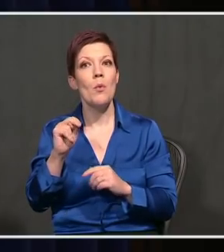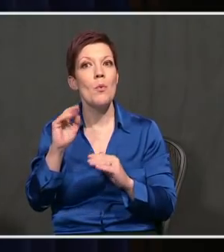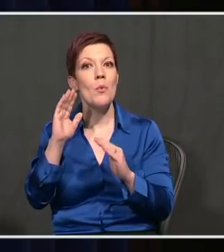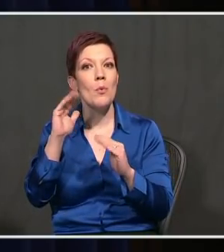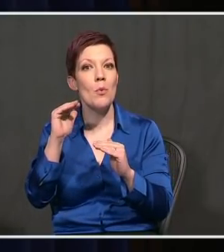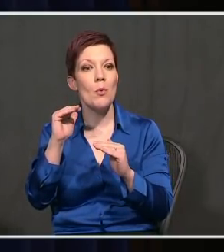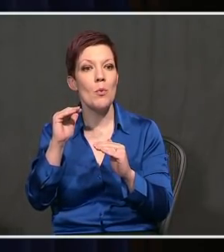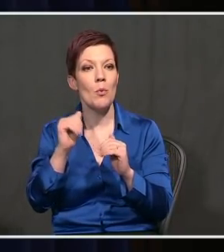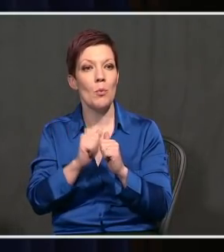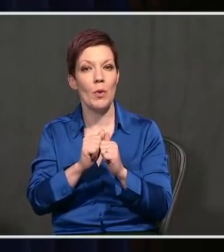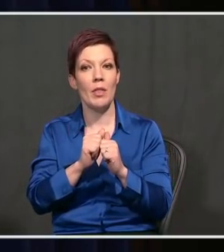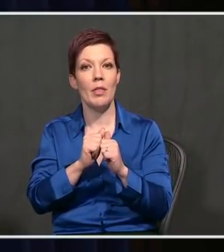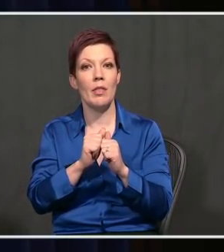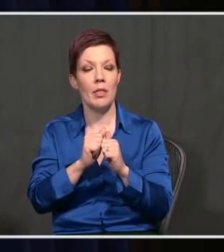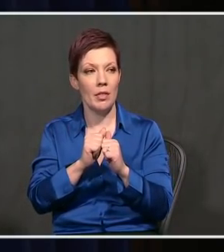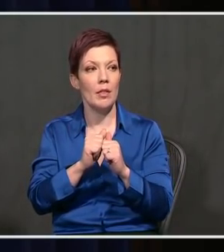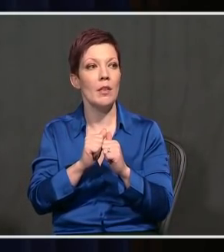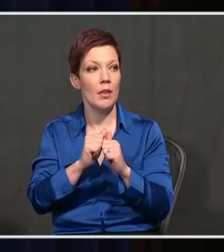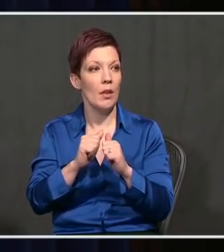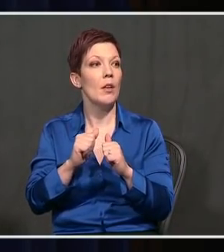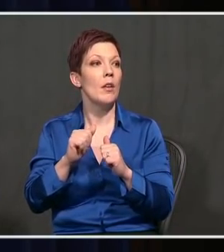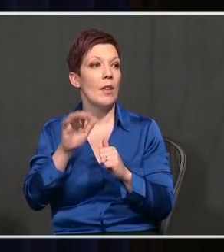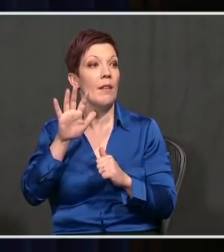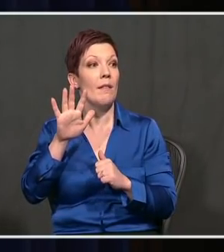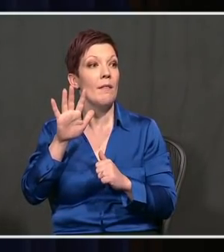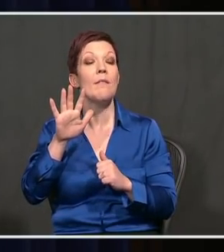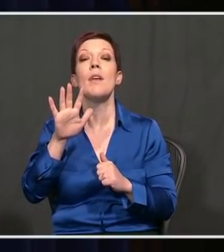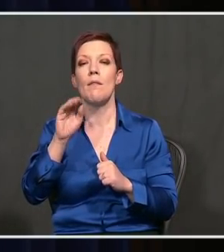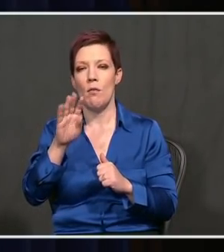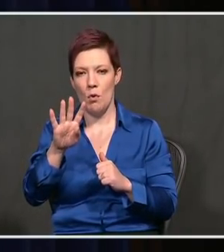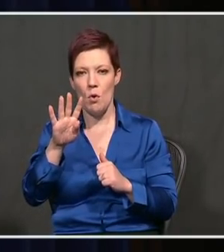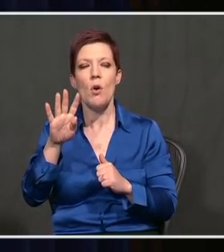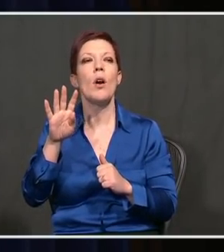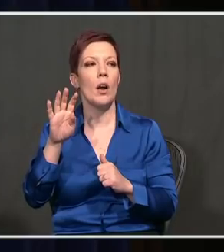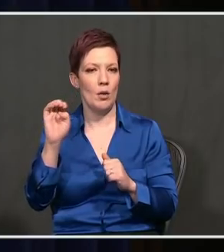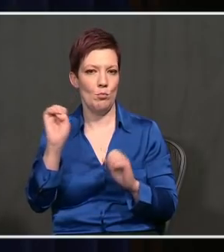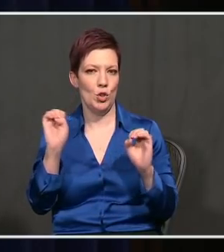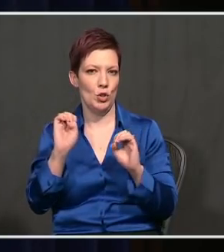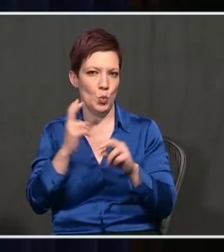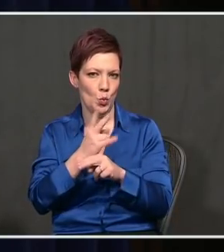would file for emergency use authorization either late in January or early in